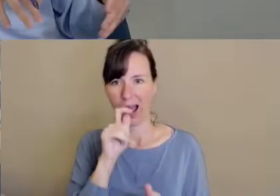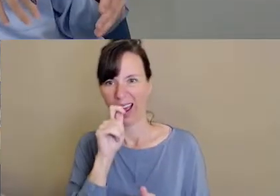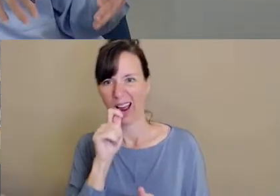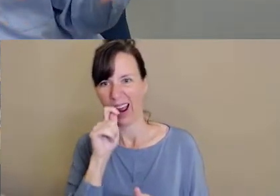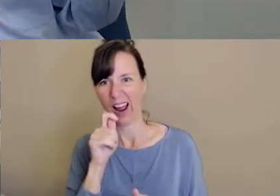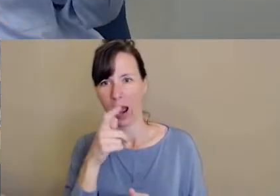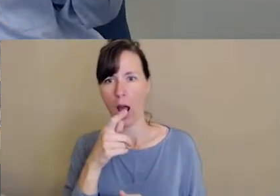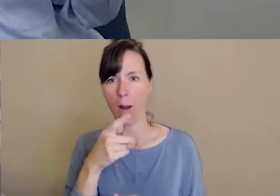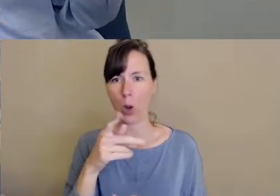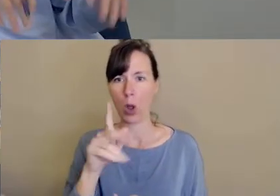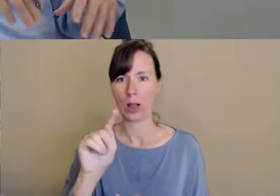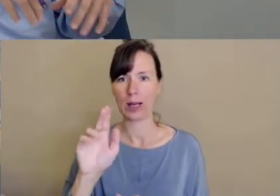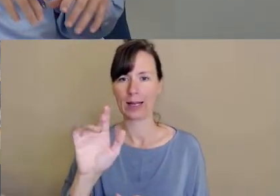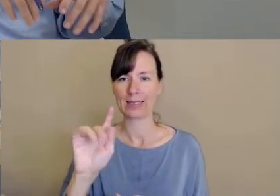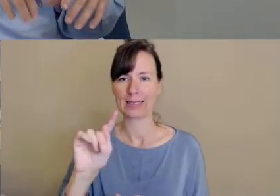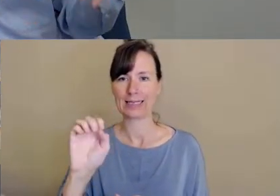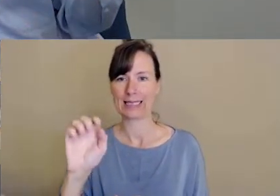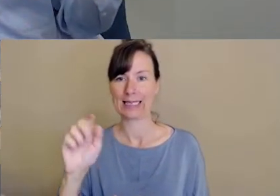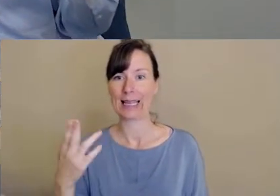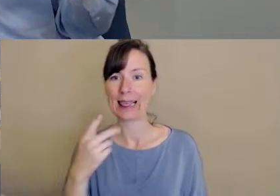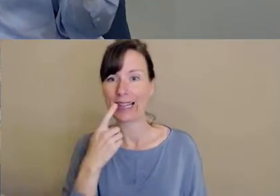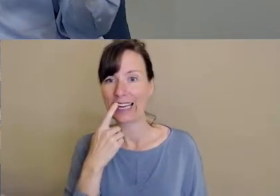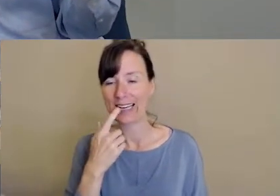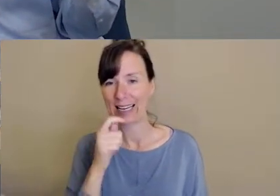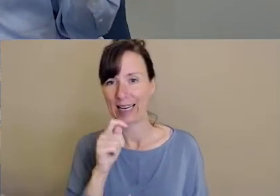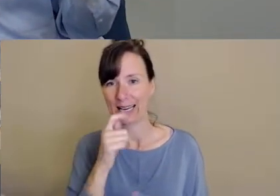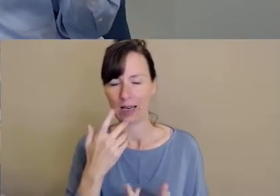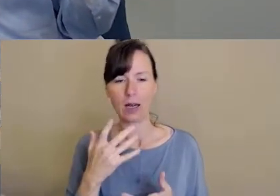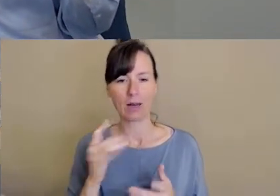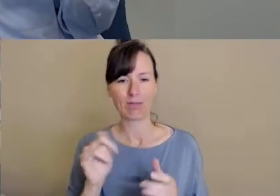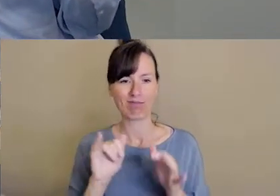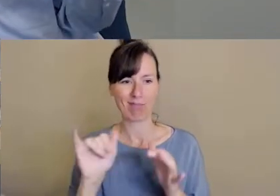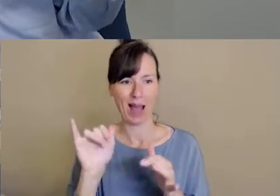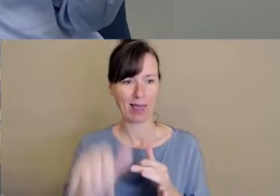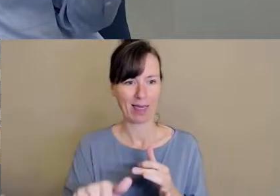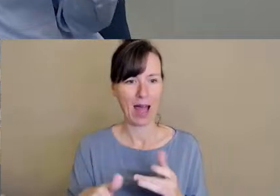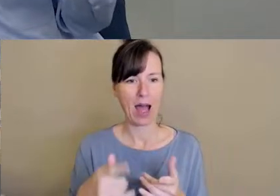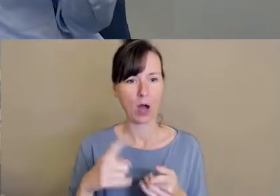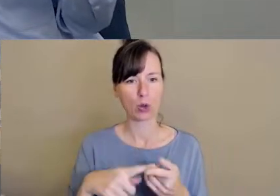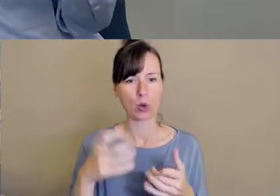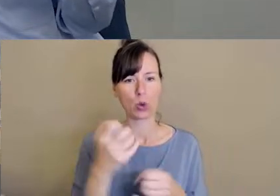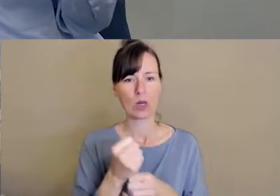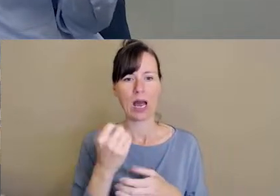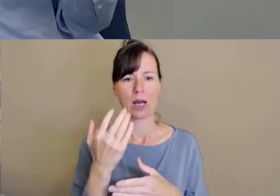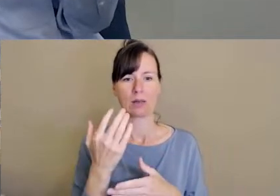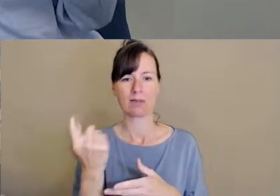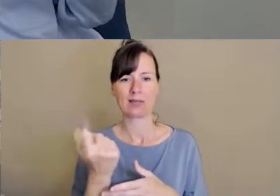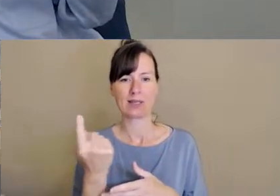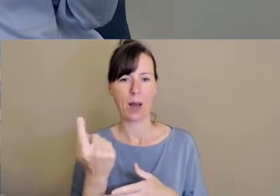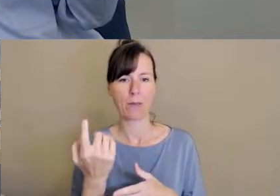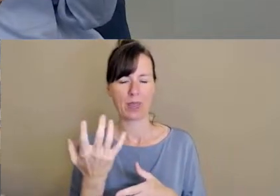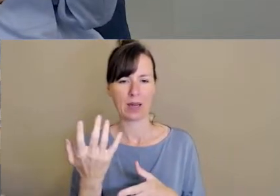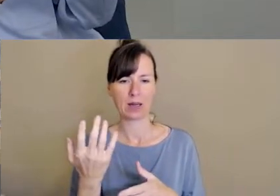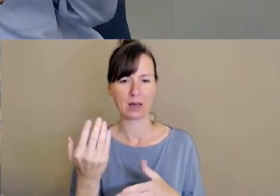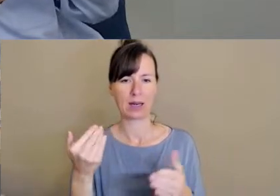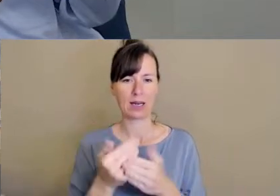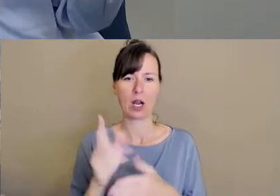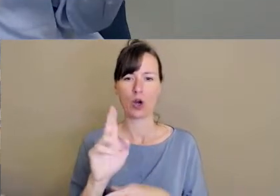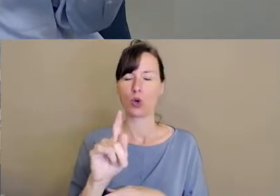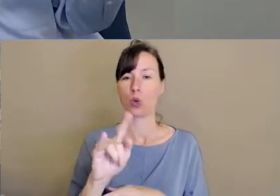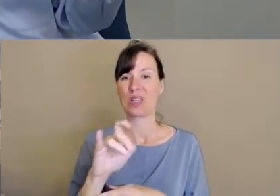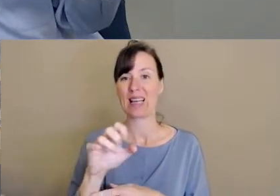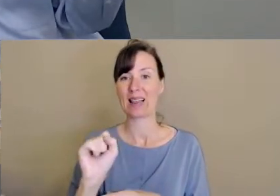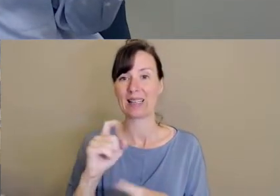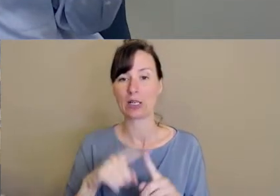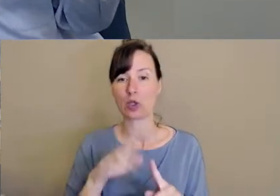sinking near utilities to be declared as tied to those utilities. And so that one on Lockwood, there was a sewer